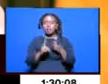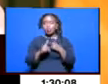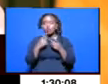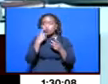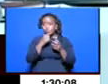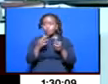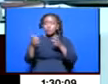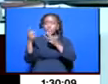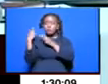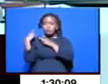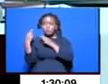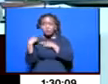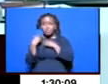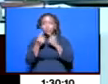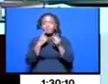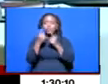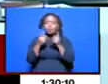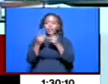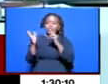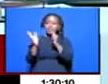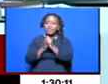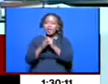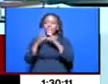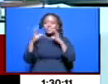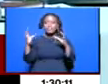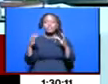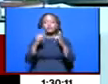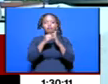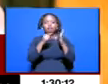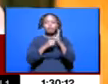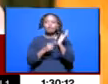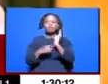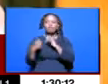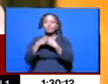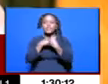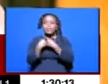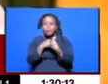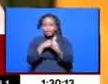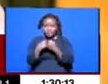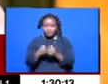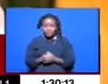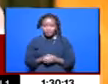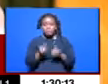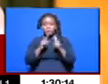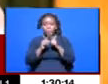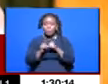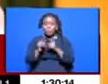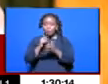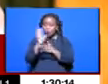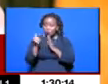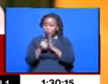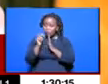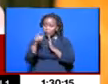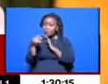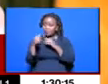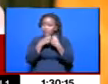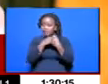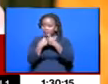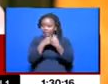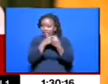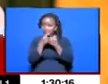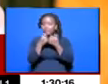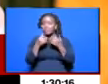to address the 9 key challenges facing the country. And these challenges have been identified in a memo of